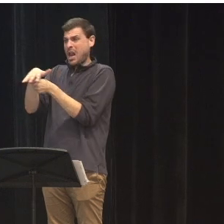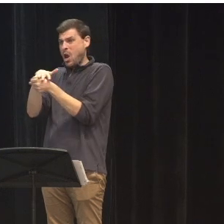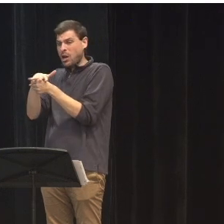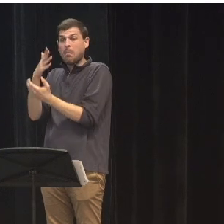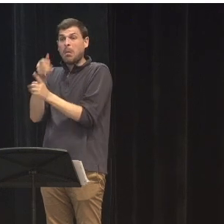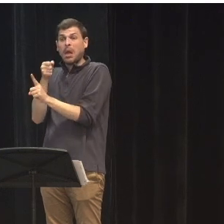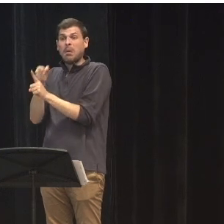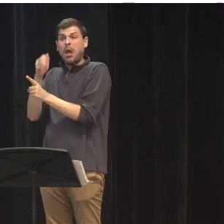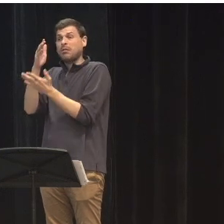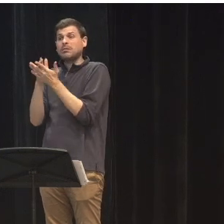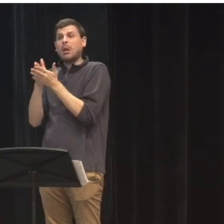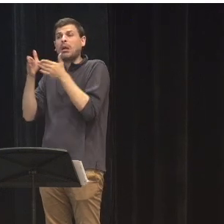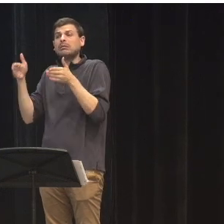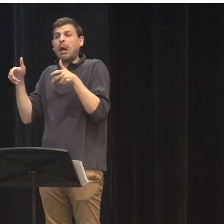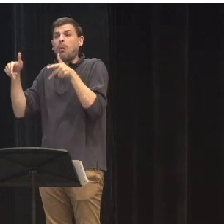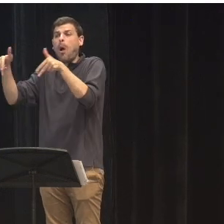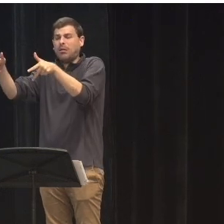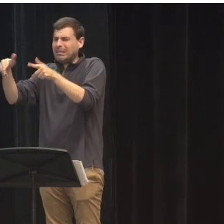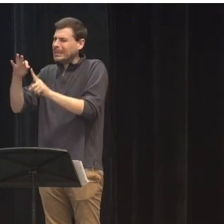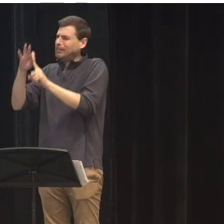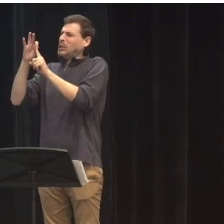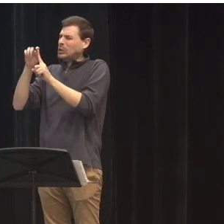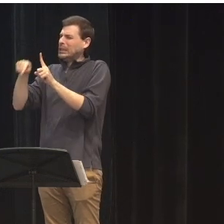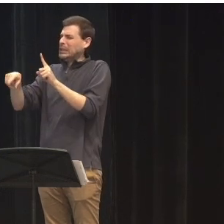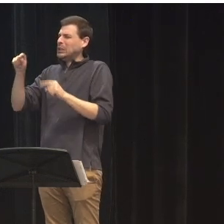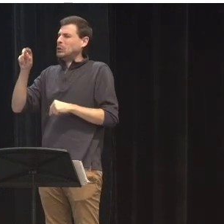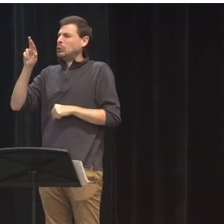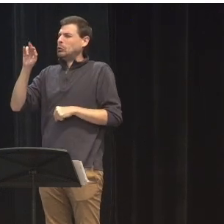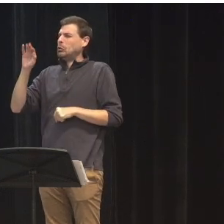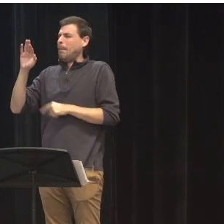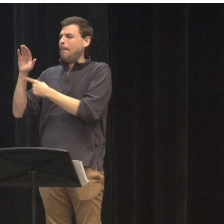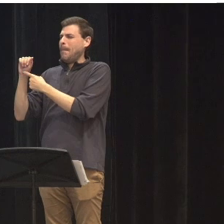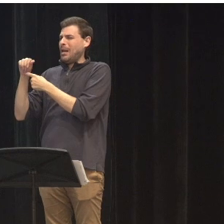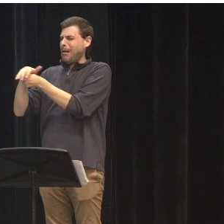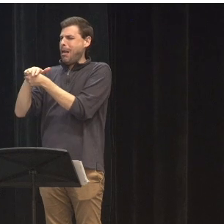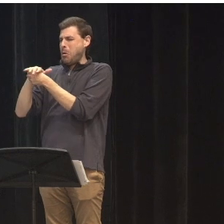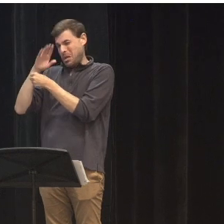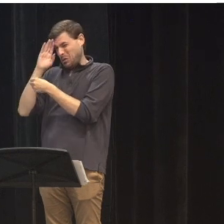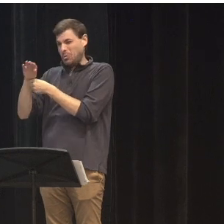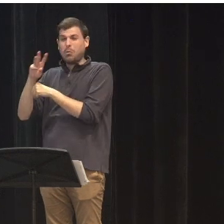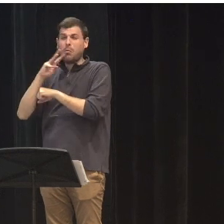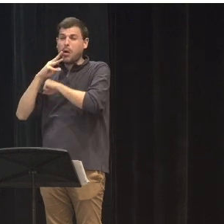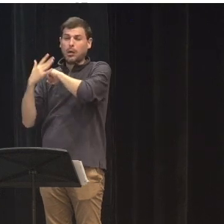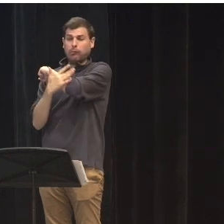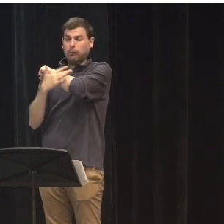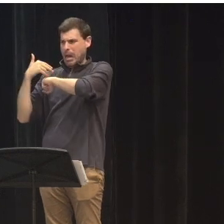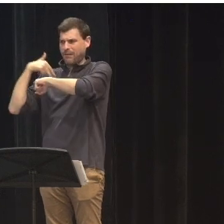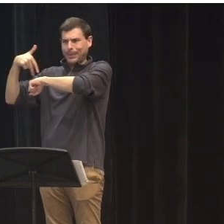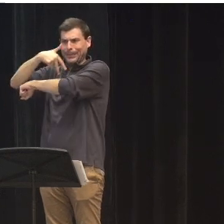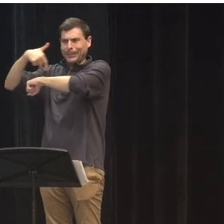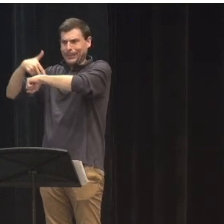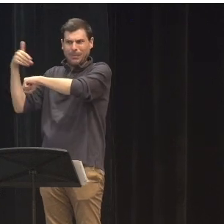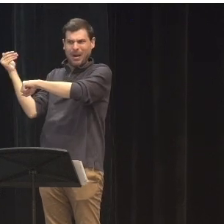sidewalks, particularly in the Tribeca area where the system is aligned along public streets along Route 9A and North Moore Street. It was